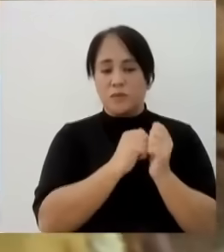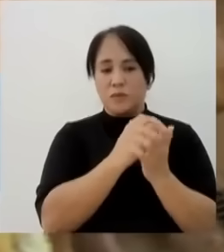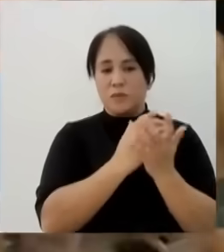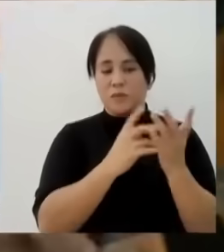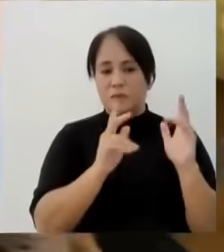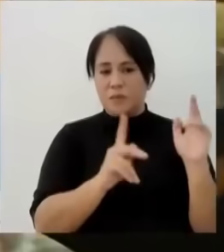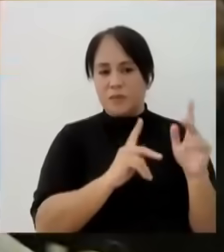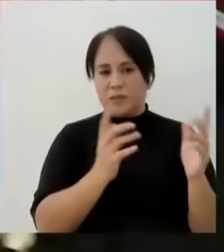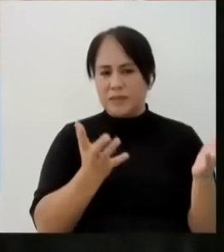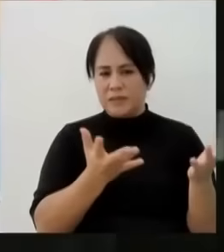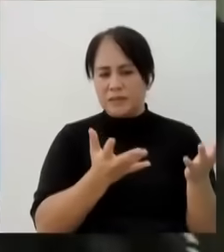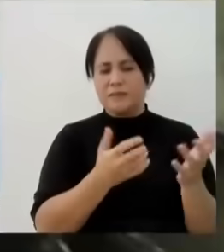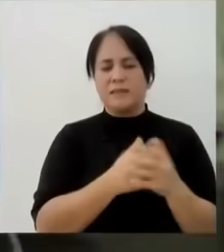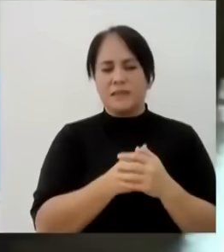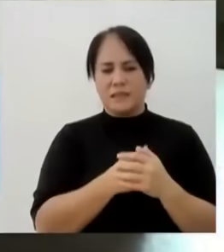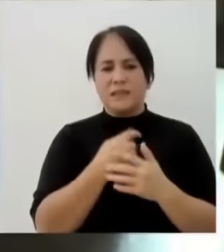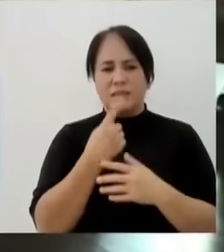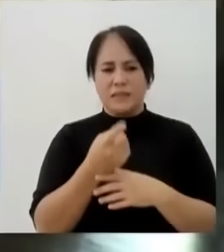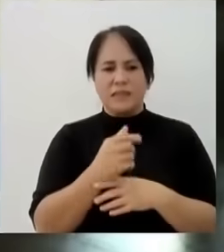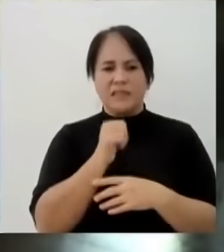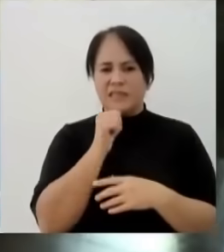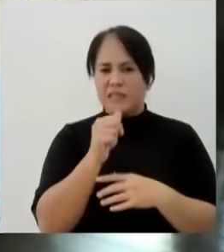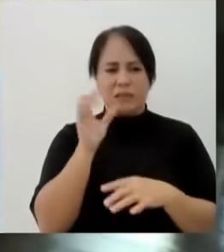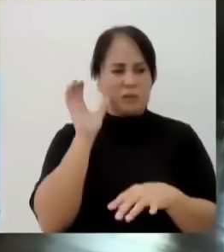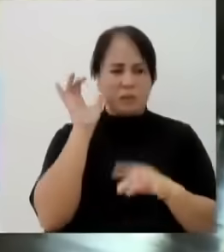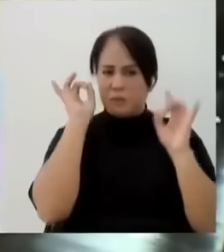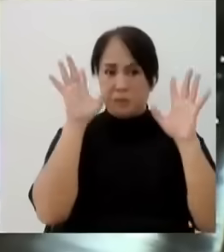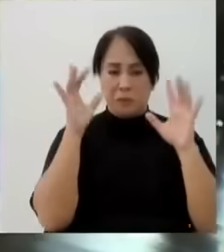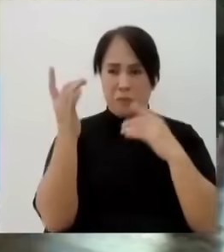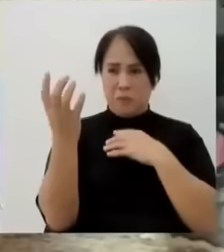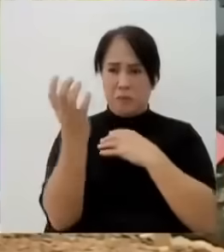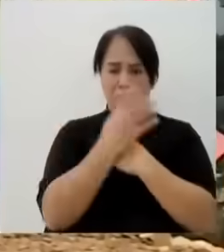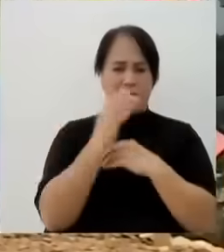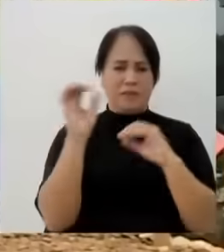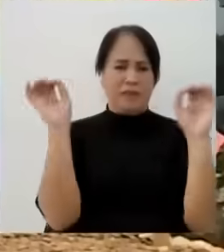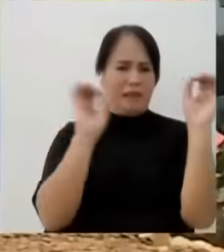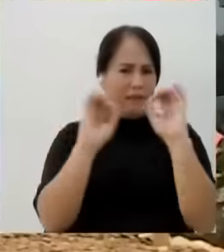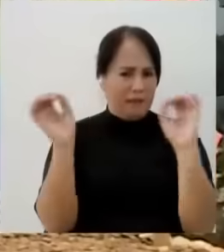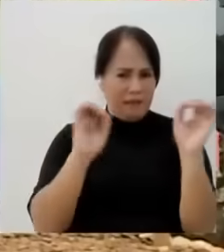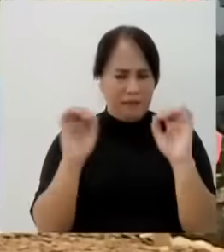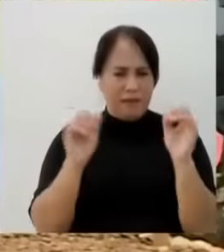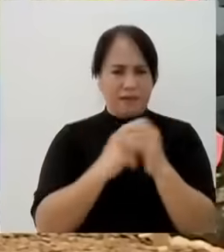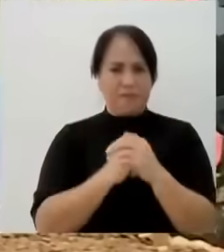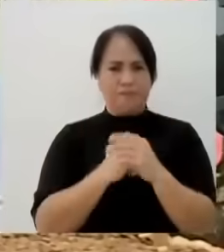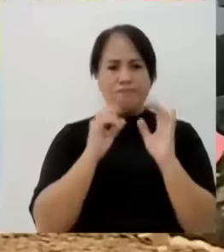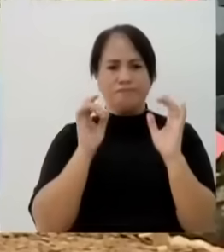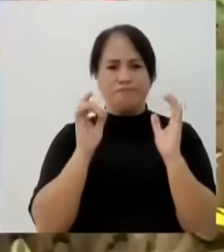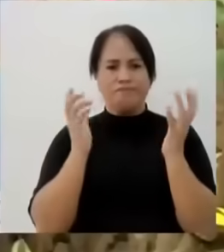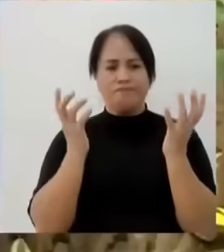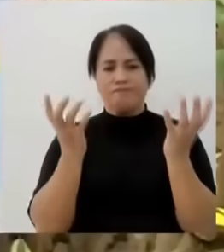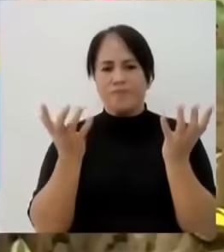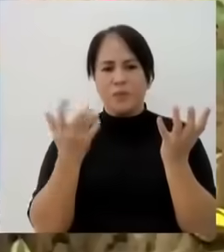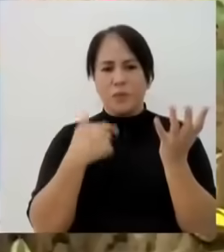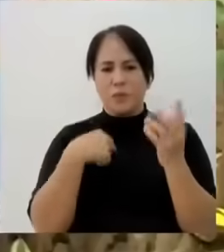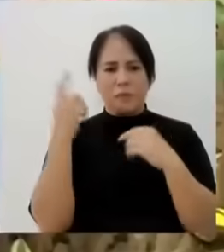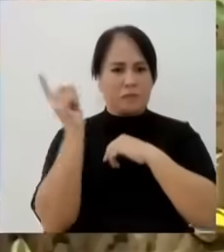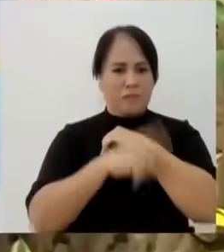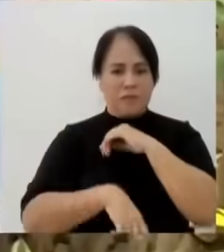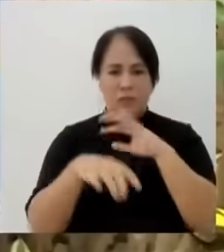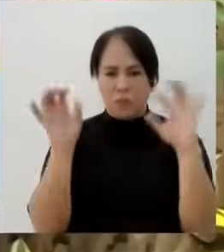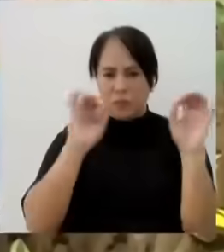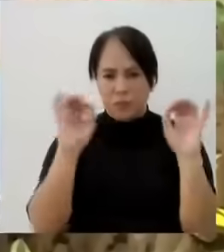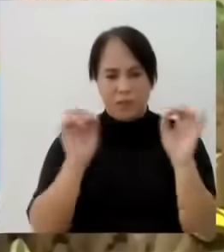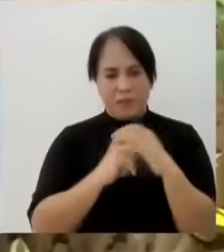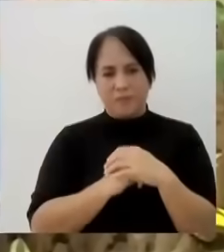which I did, they say that they're not being threatened, there's no threats, there's no punishments, nothing of that